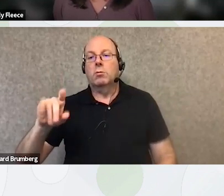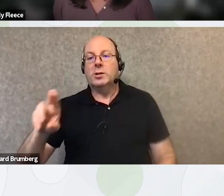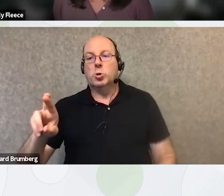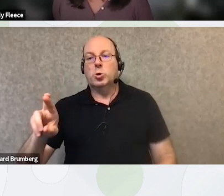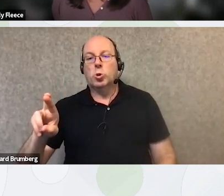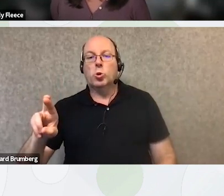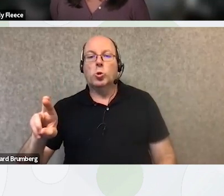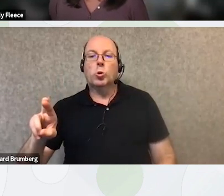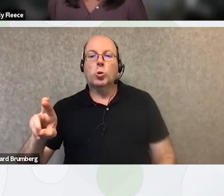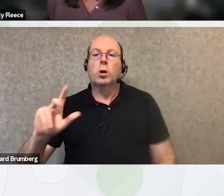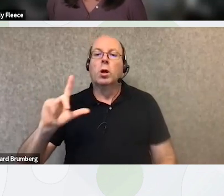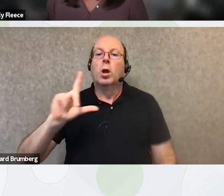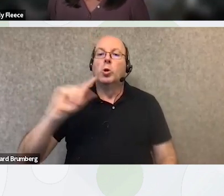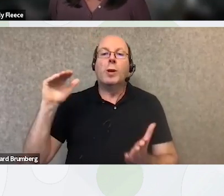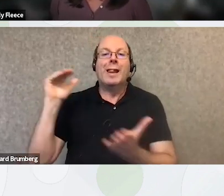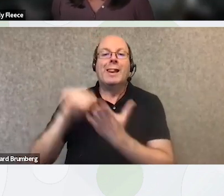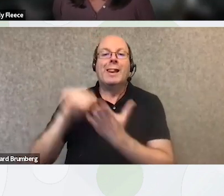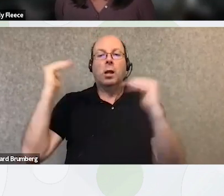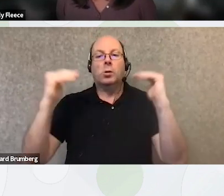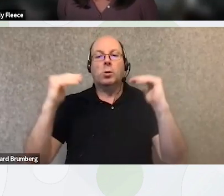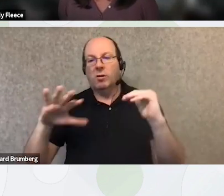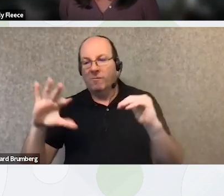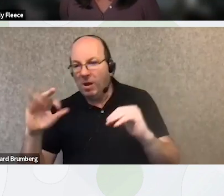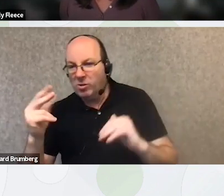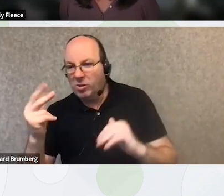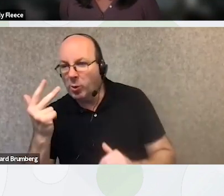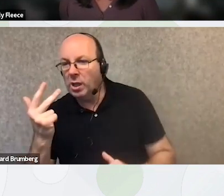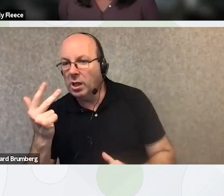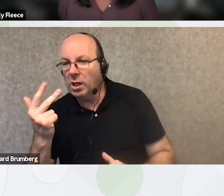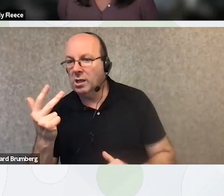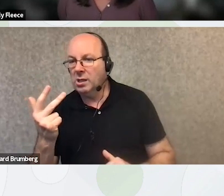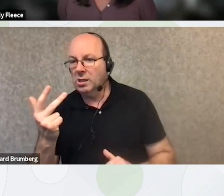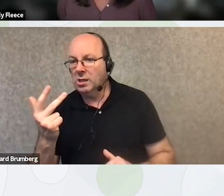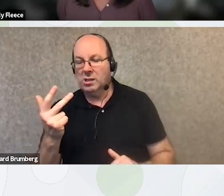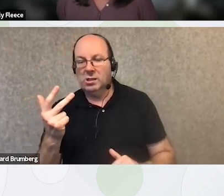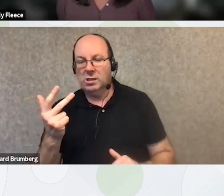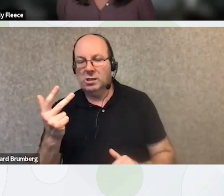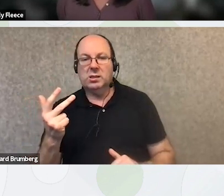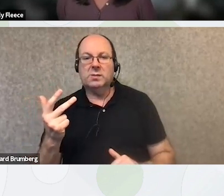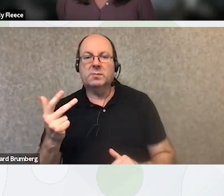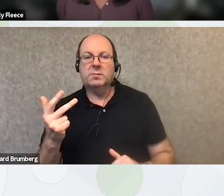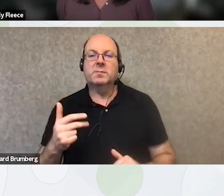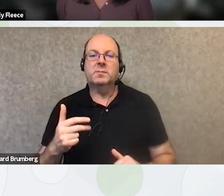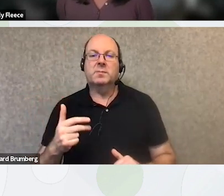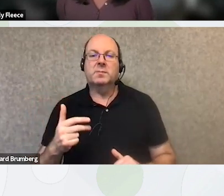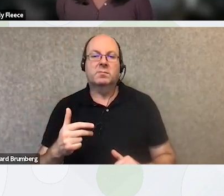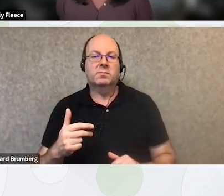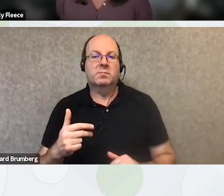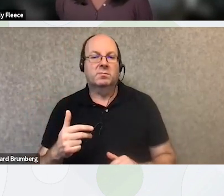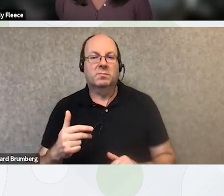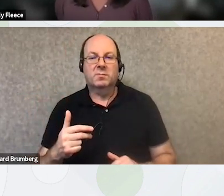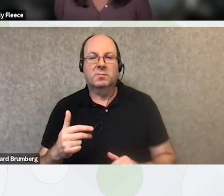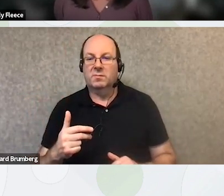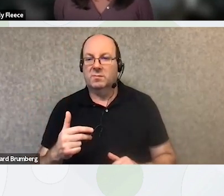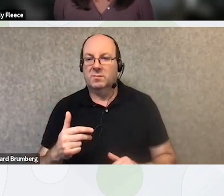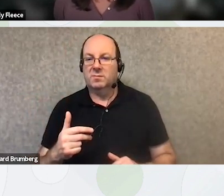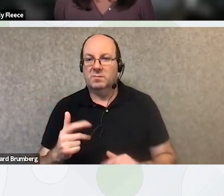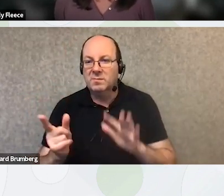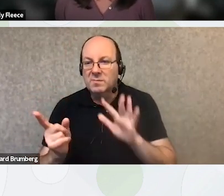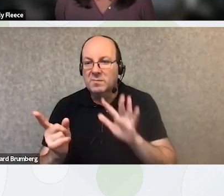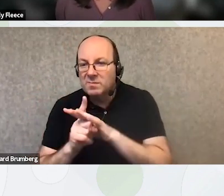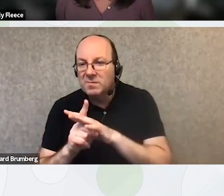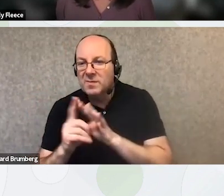than 20,000 adults. And because there were so few events and no events